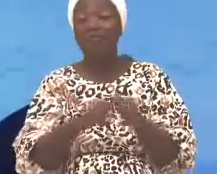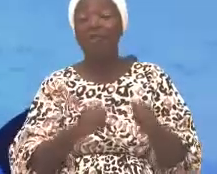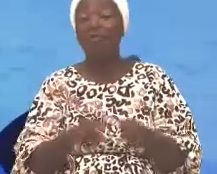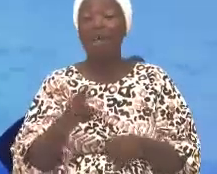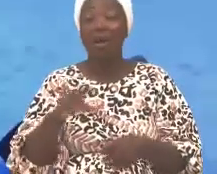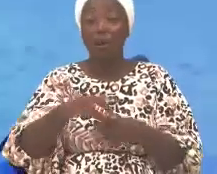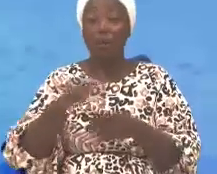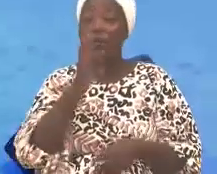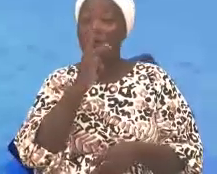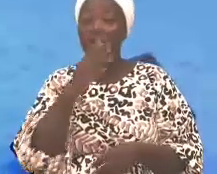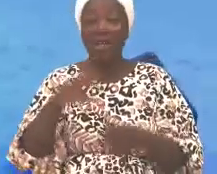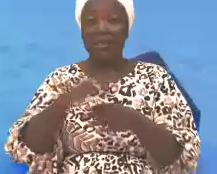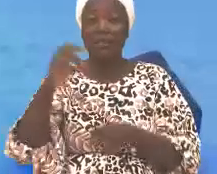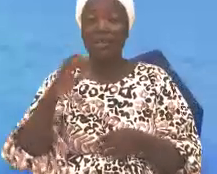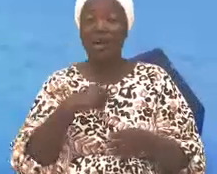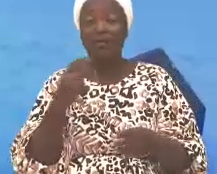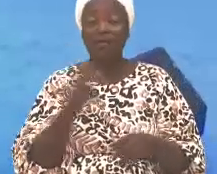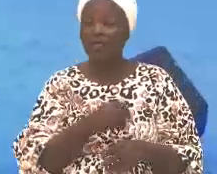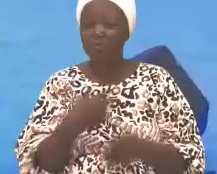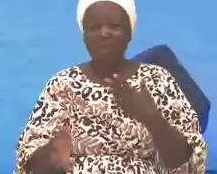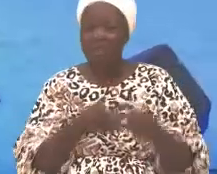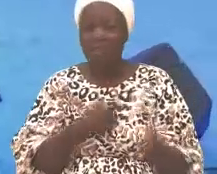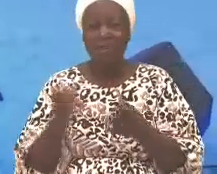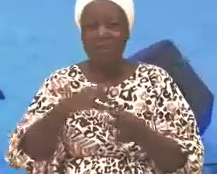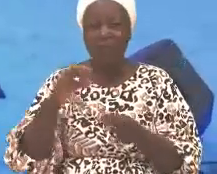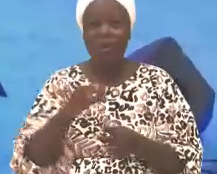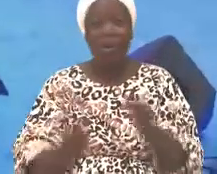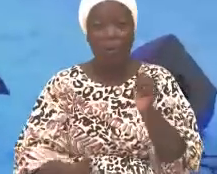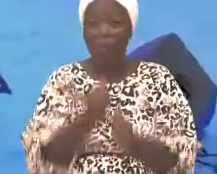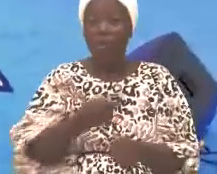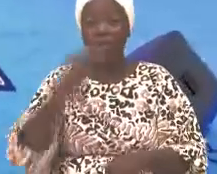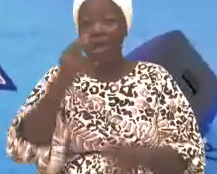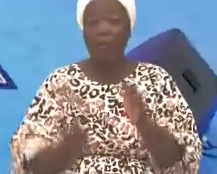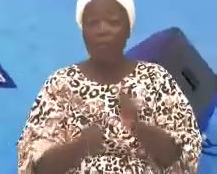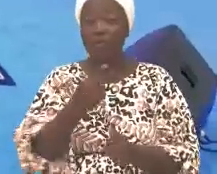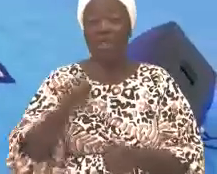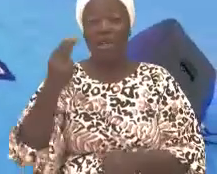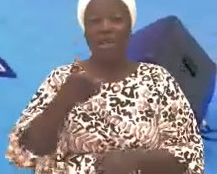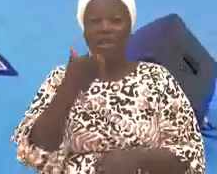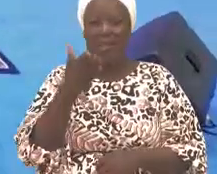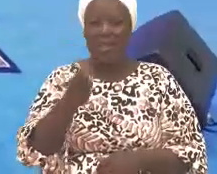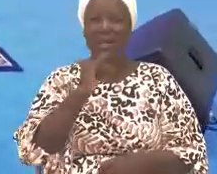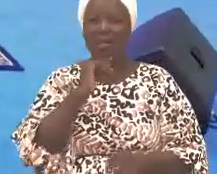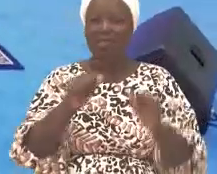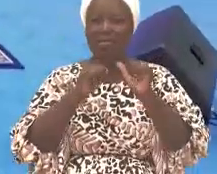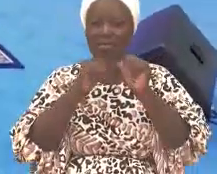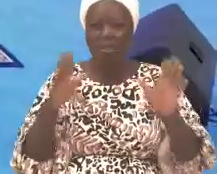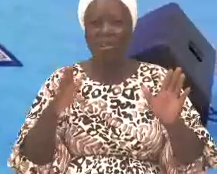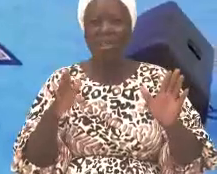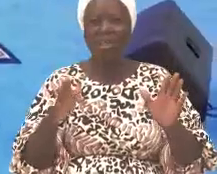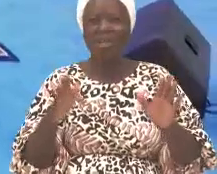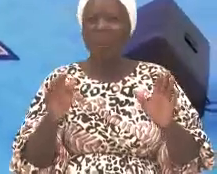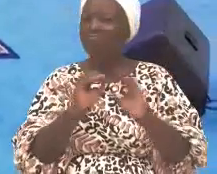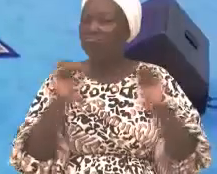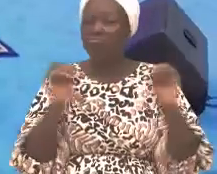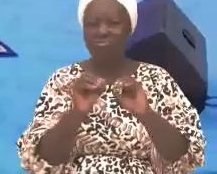the whatever spirit, Most High, Most High. There is nothing, there's no word, there's no